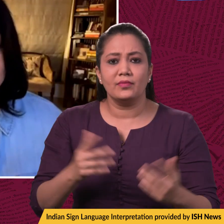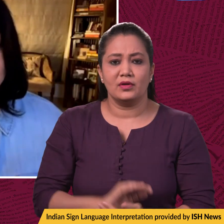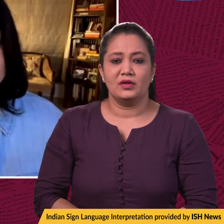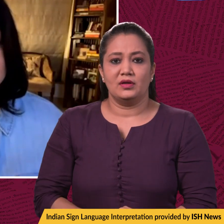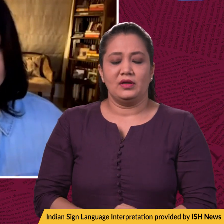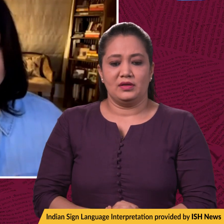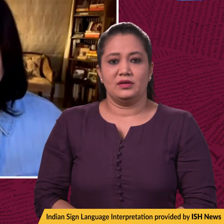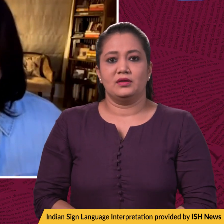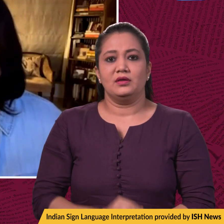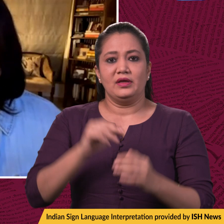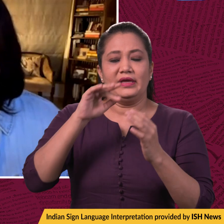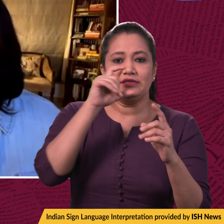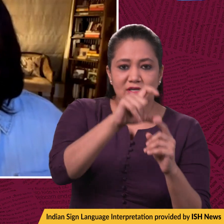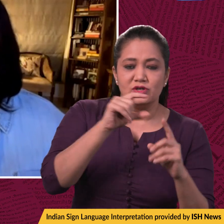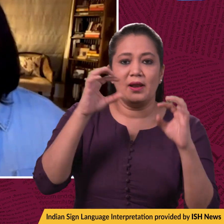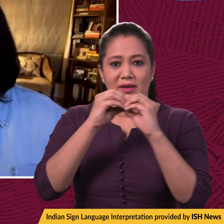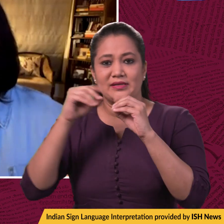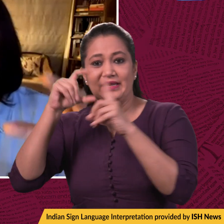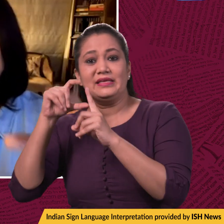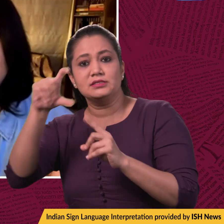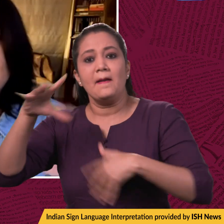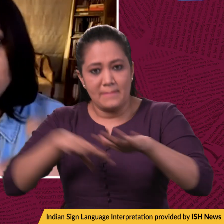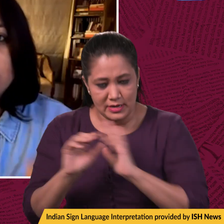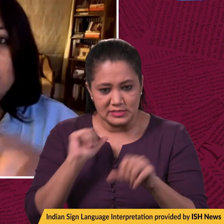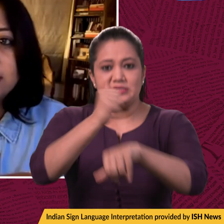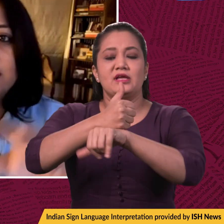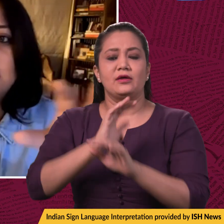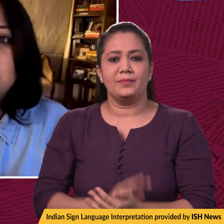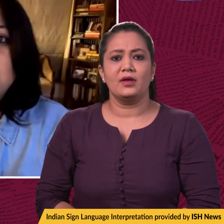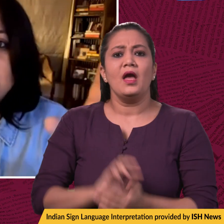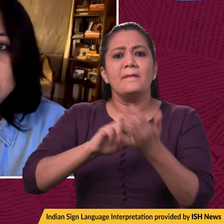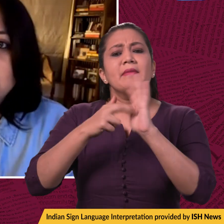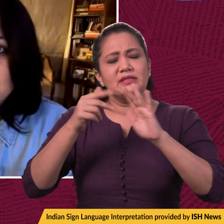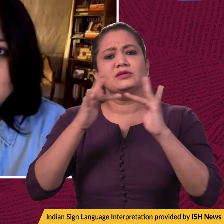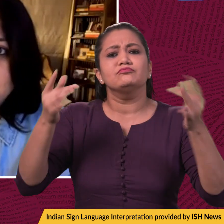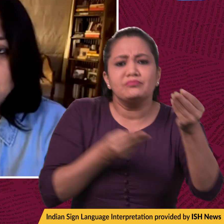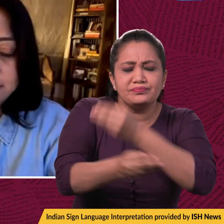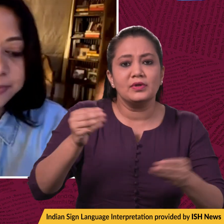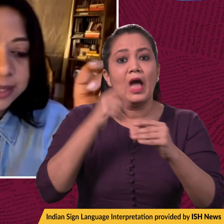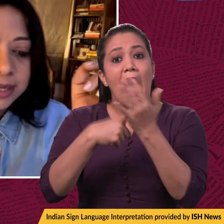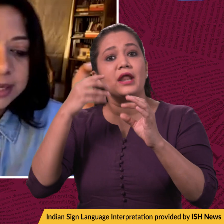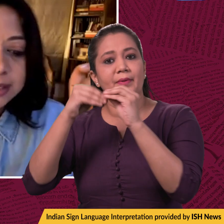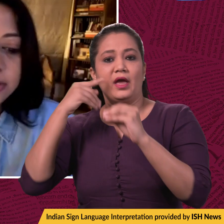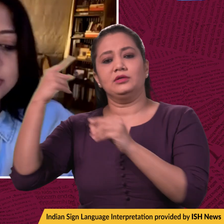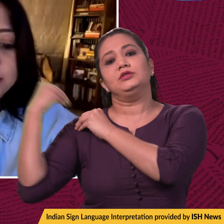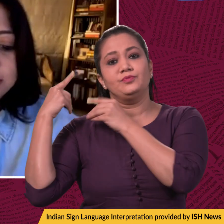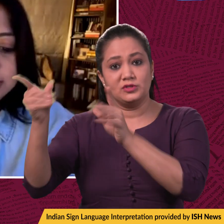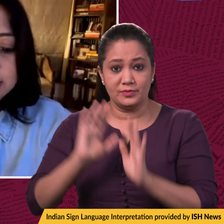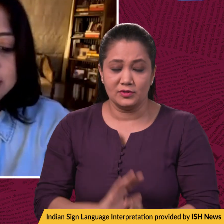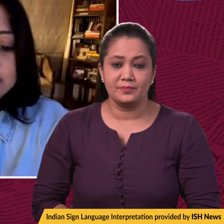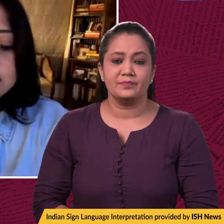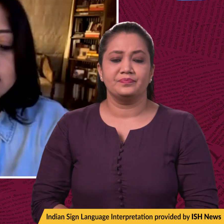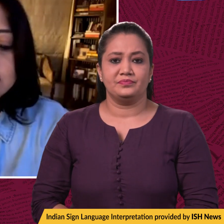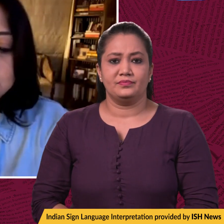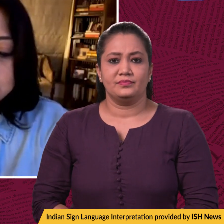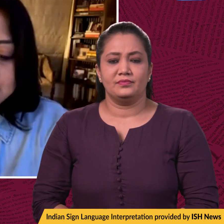central bank digital currency, CBDC, which is basically a digital currency that will be released by the RBI. He also went on to